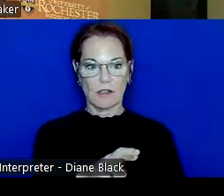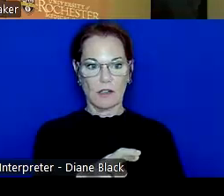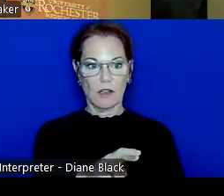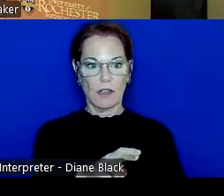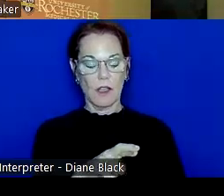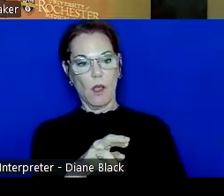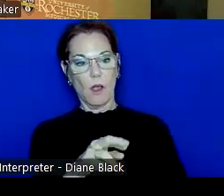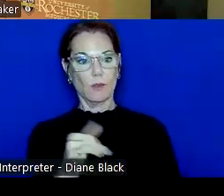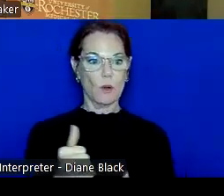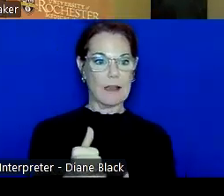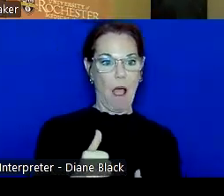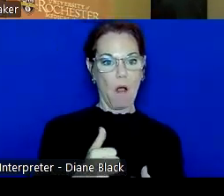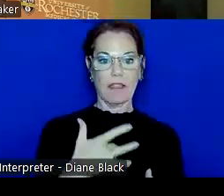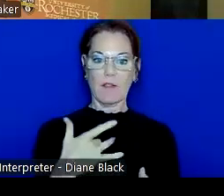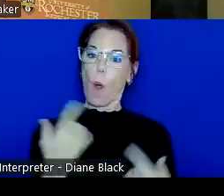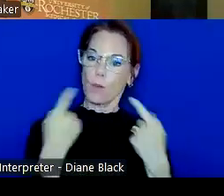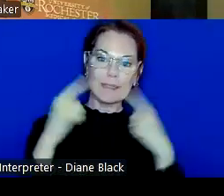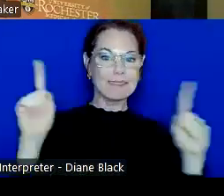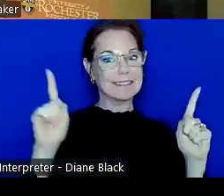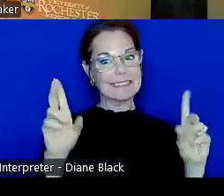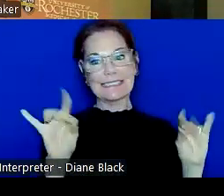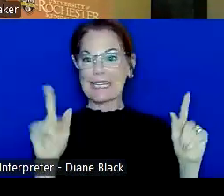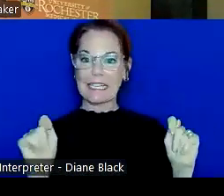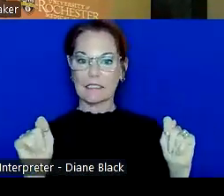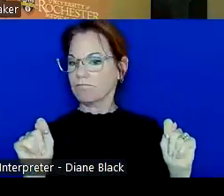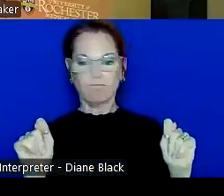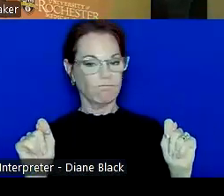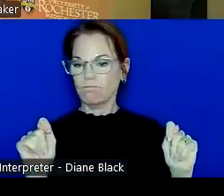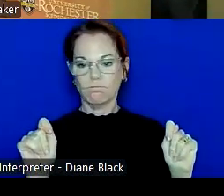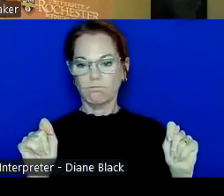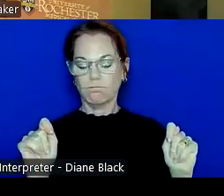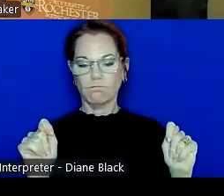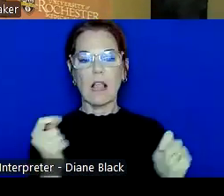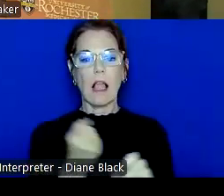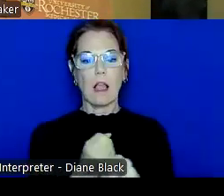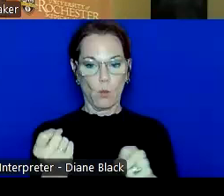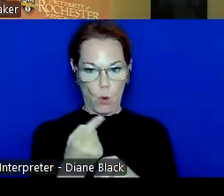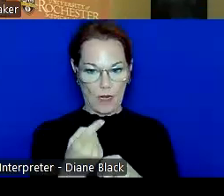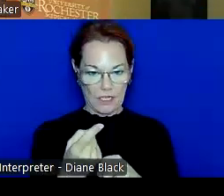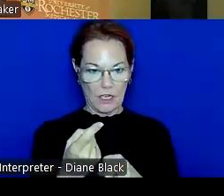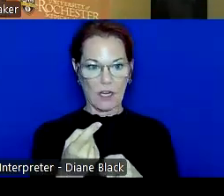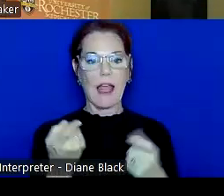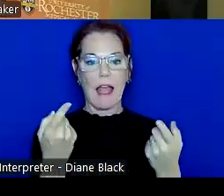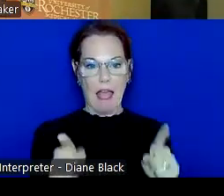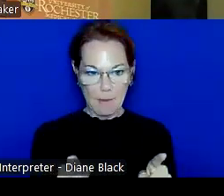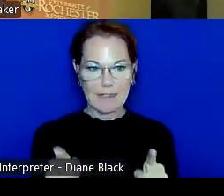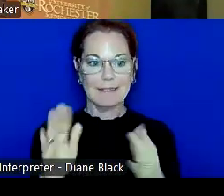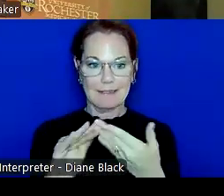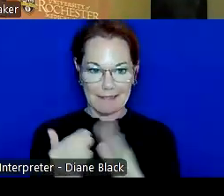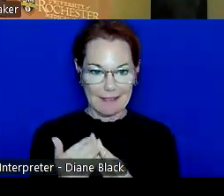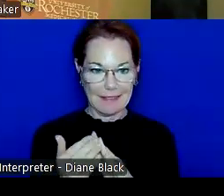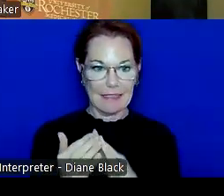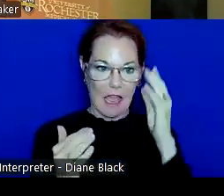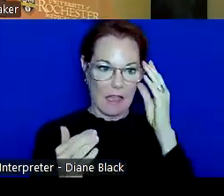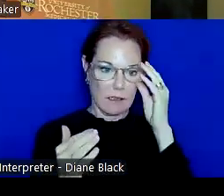it. But unfortunately, what wasn't successful was a year later, the town of Pittsford readjusted the agreement and made it so it